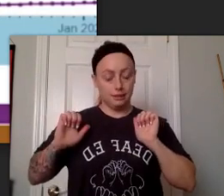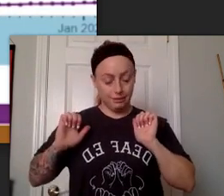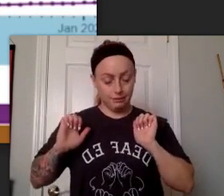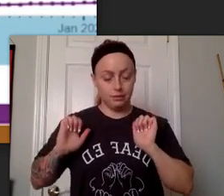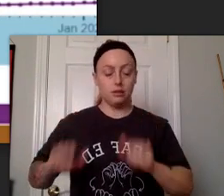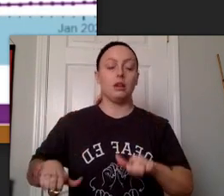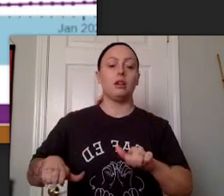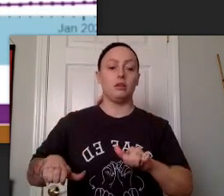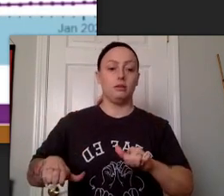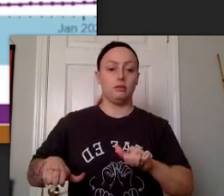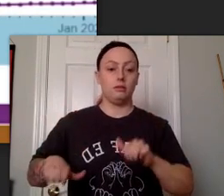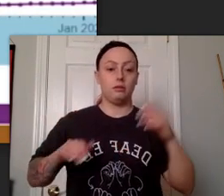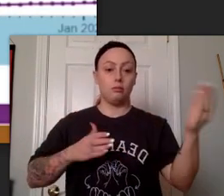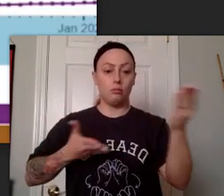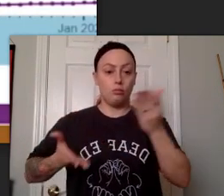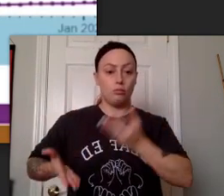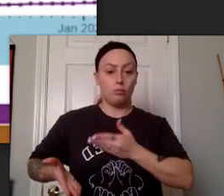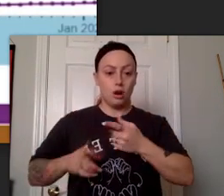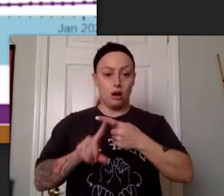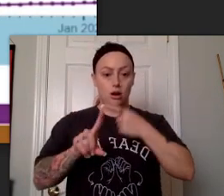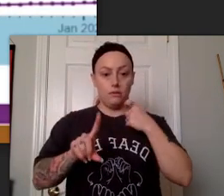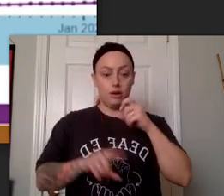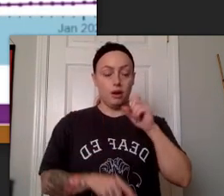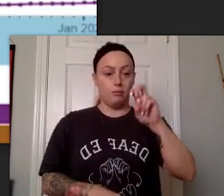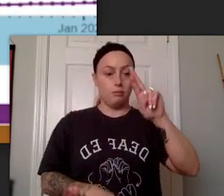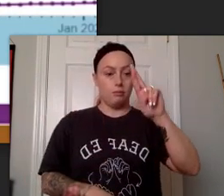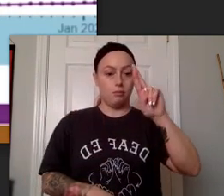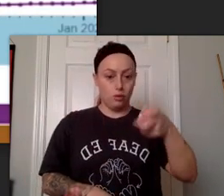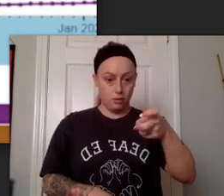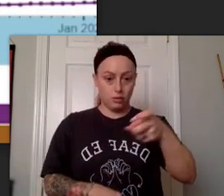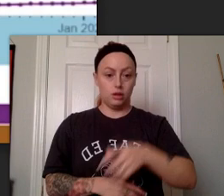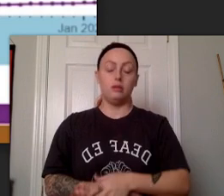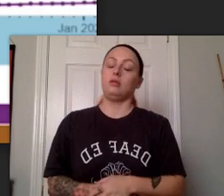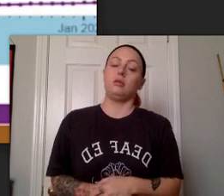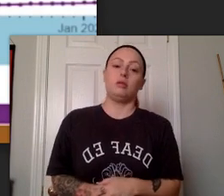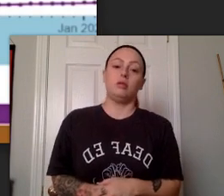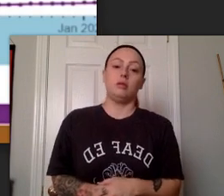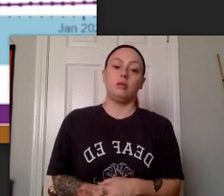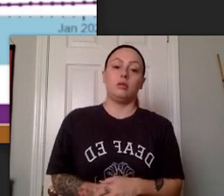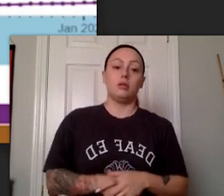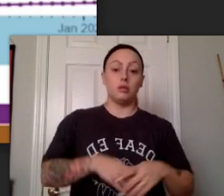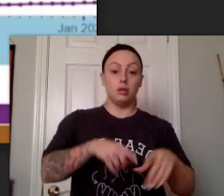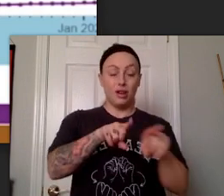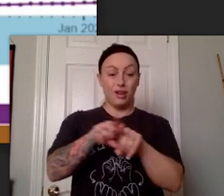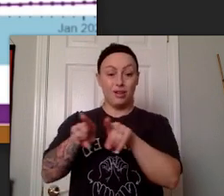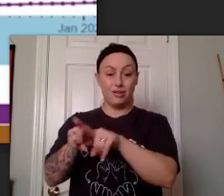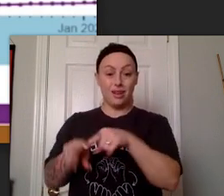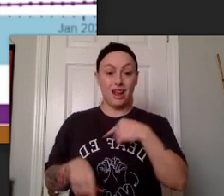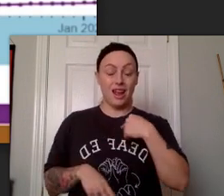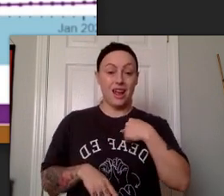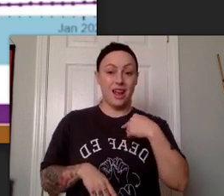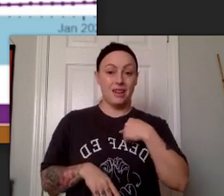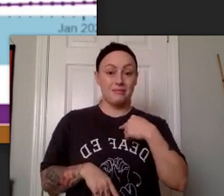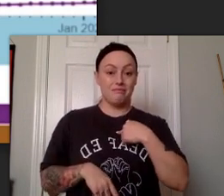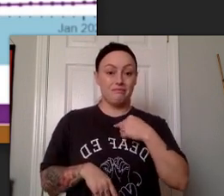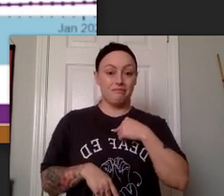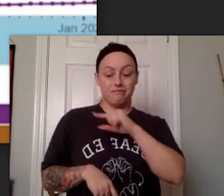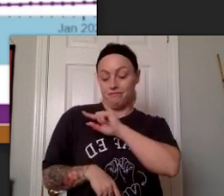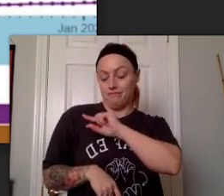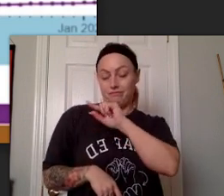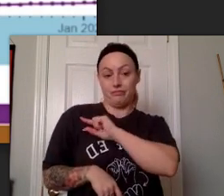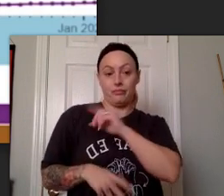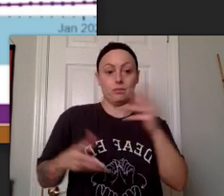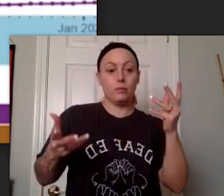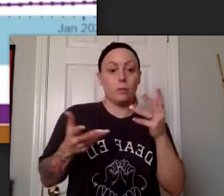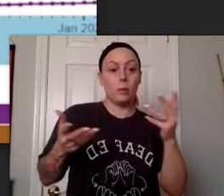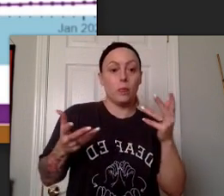brought in from a prescription. And also, I am guilty of this. I had